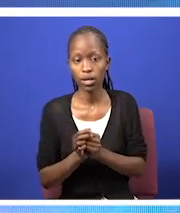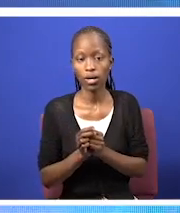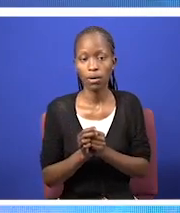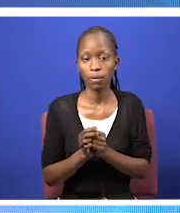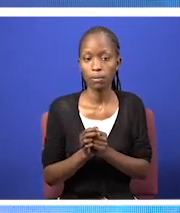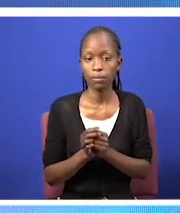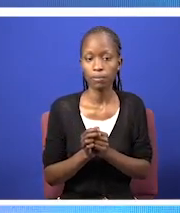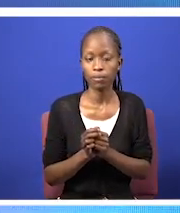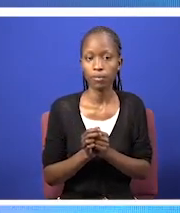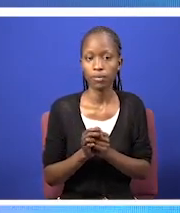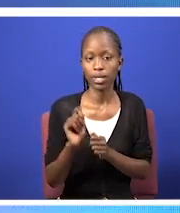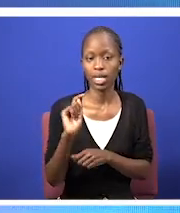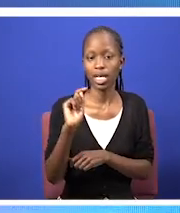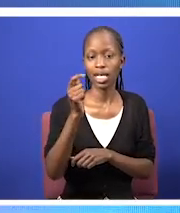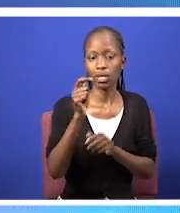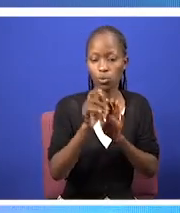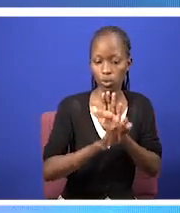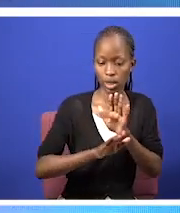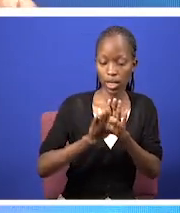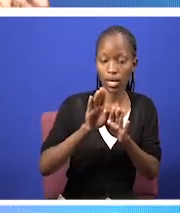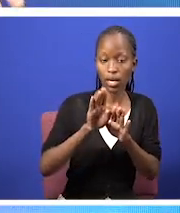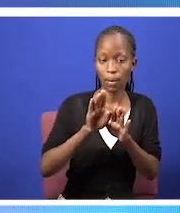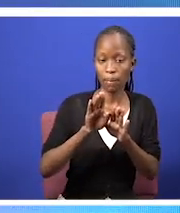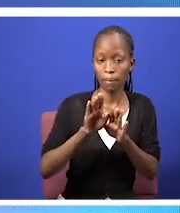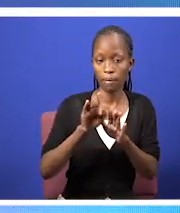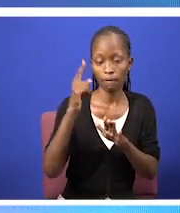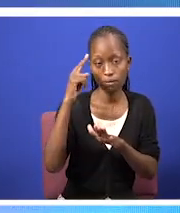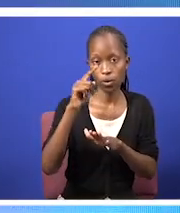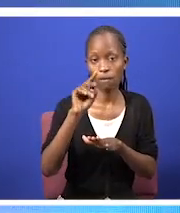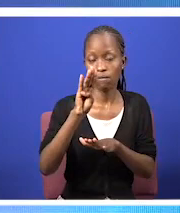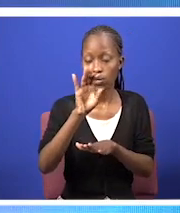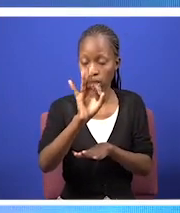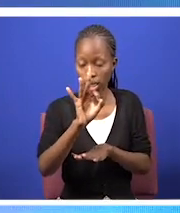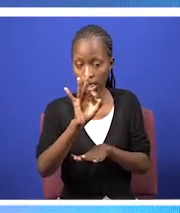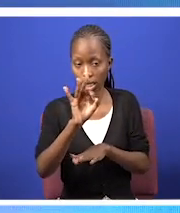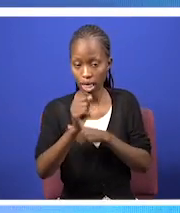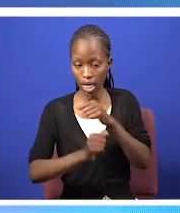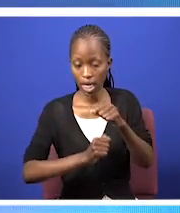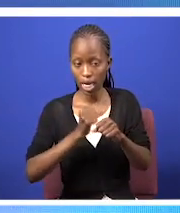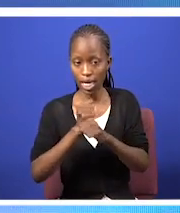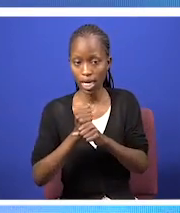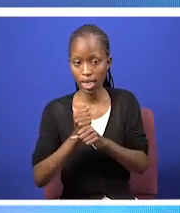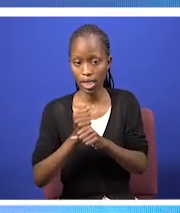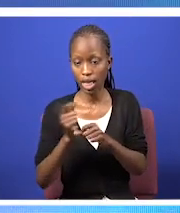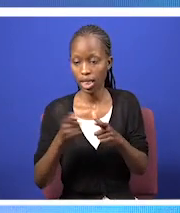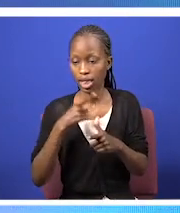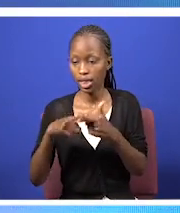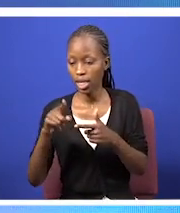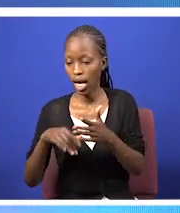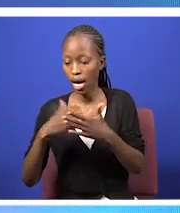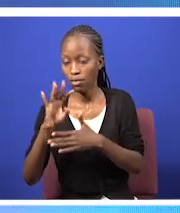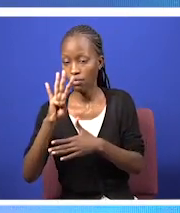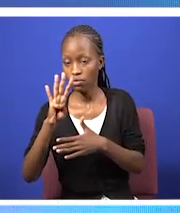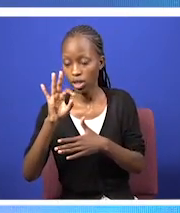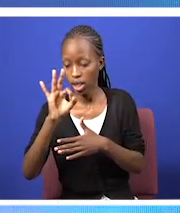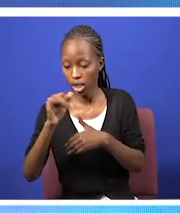43 years of Kenya being under the extension, or being an extension of the British Empire, for us to finally